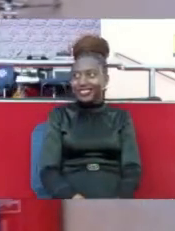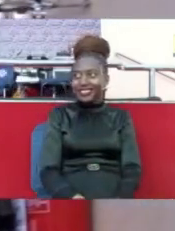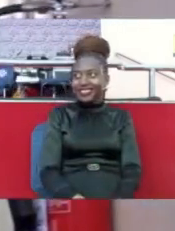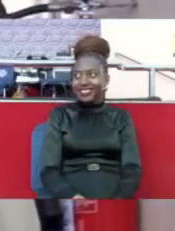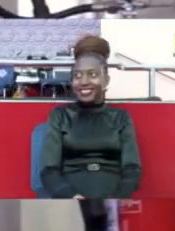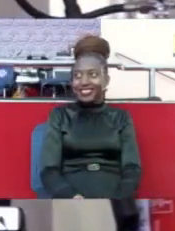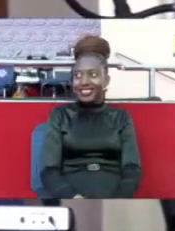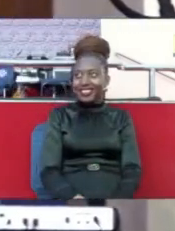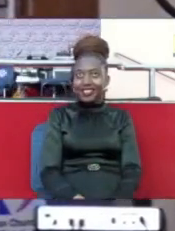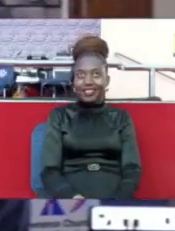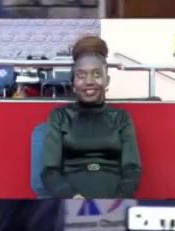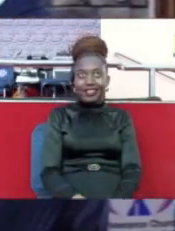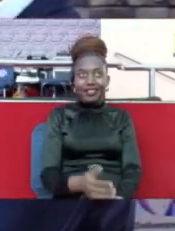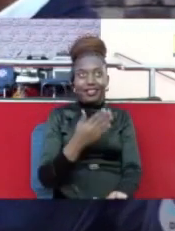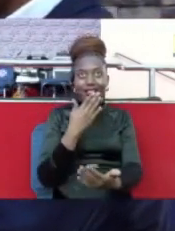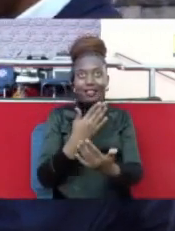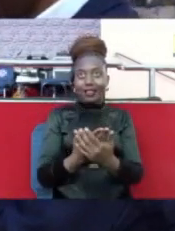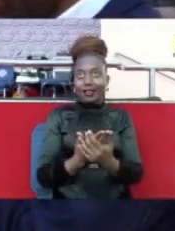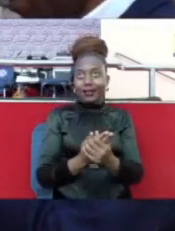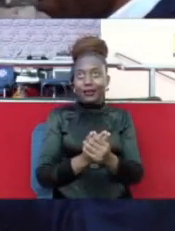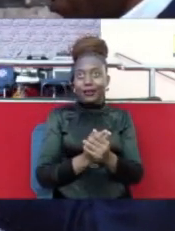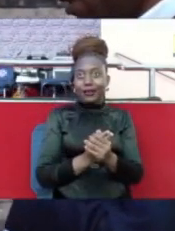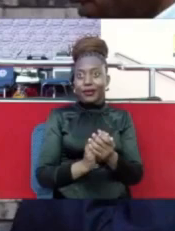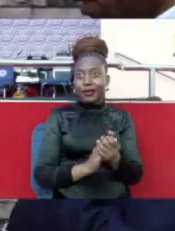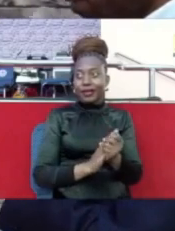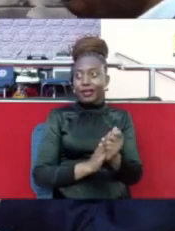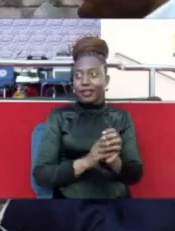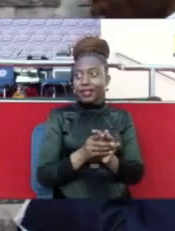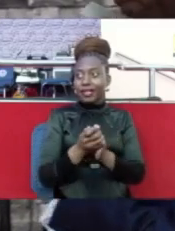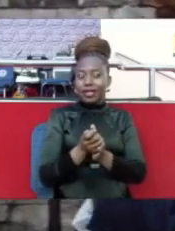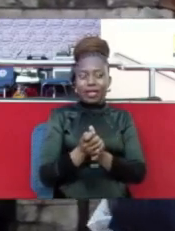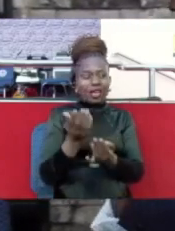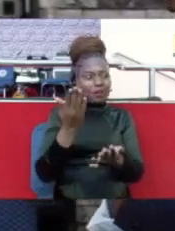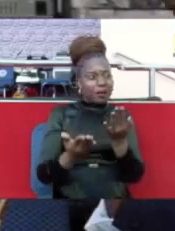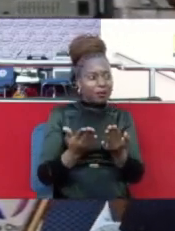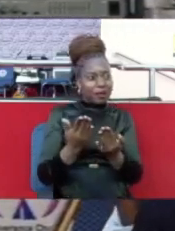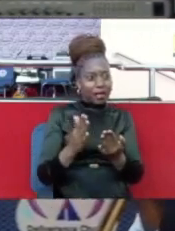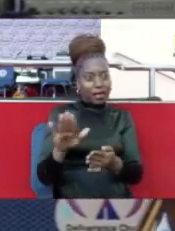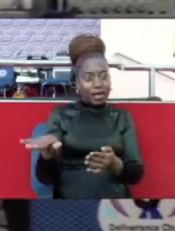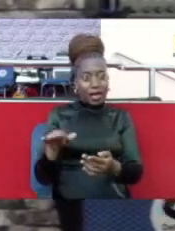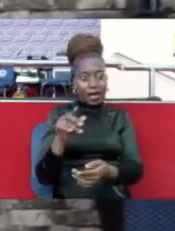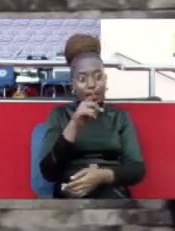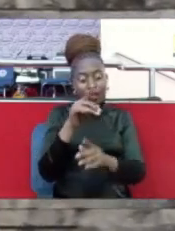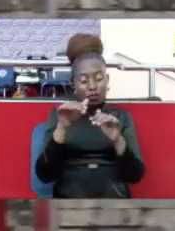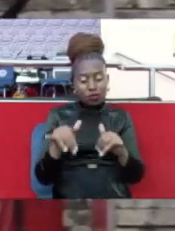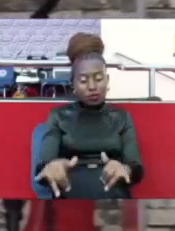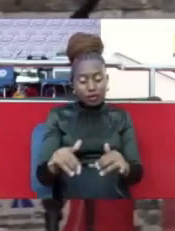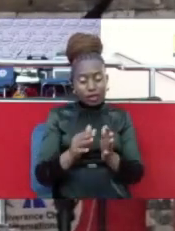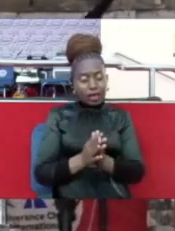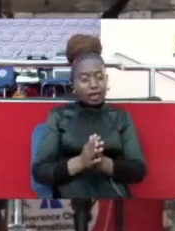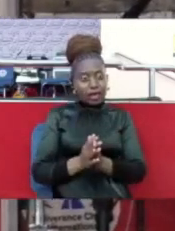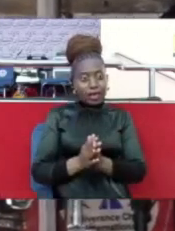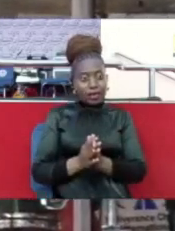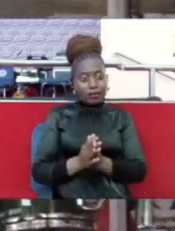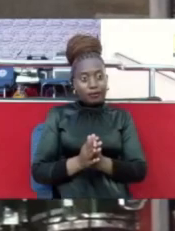Think. Fikiria. In your neighborhood. Mahali unapoishi. Their husband may have left